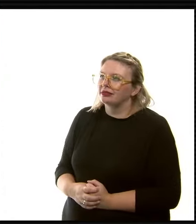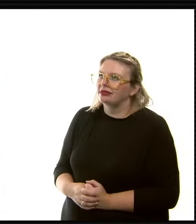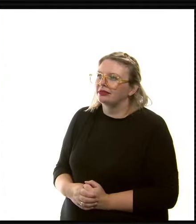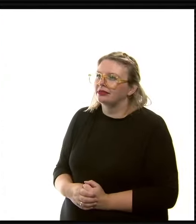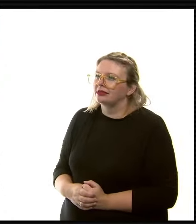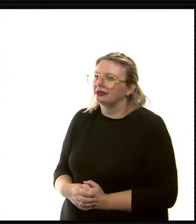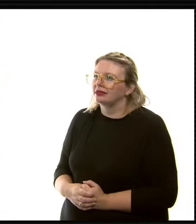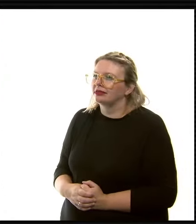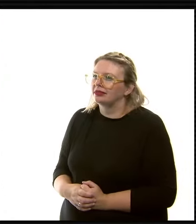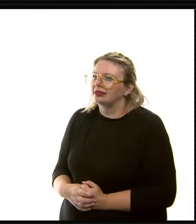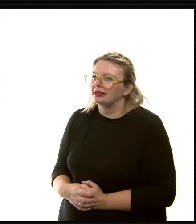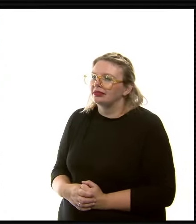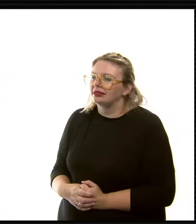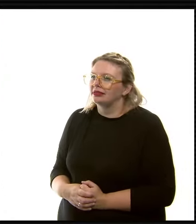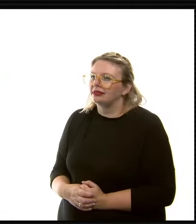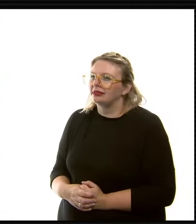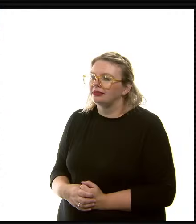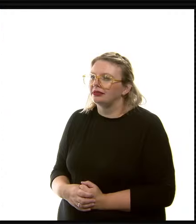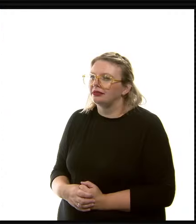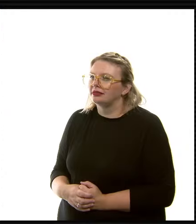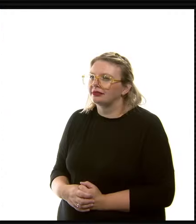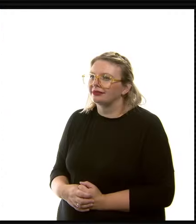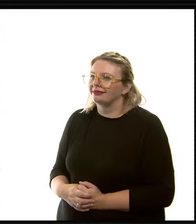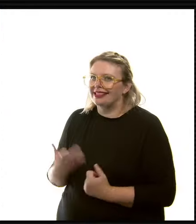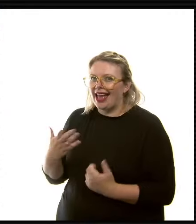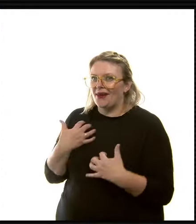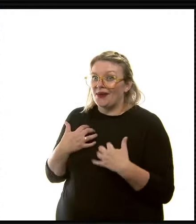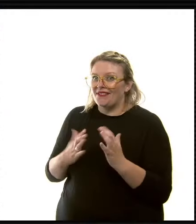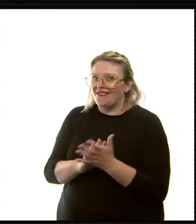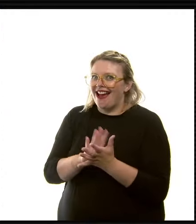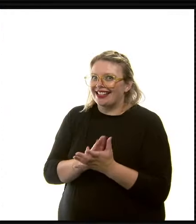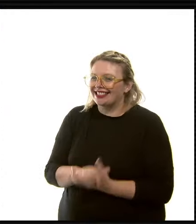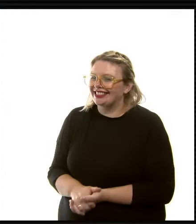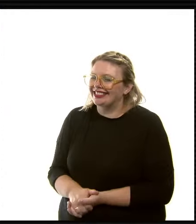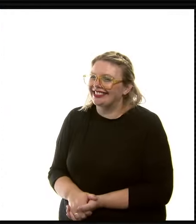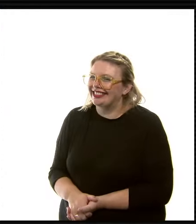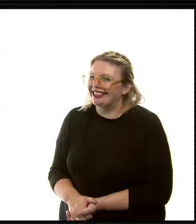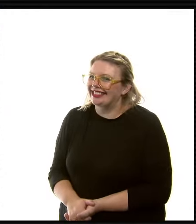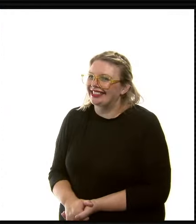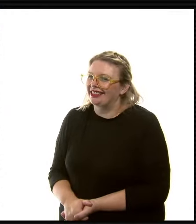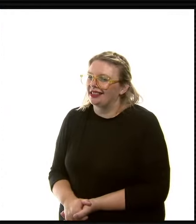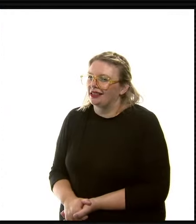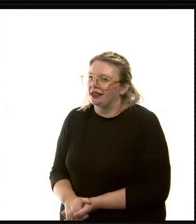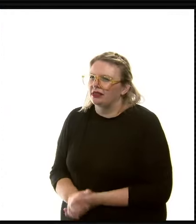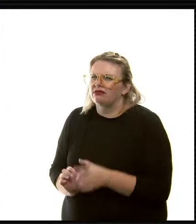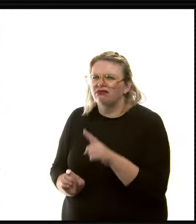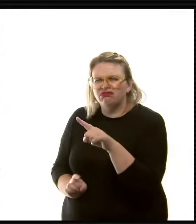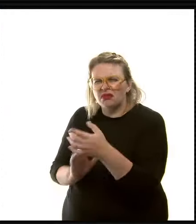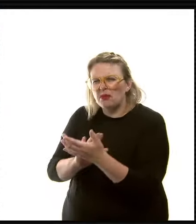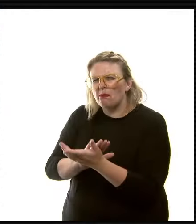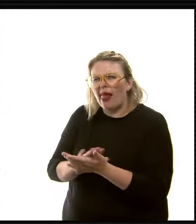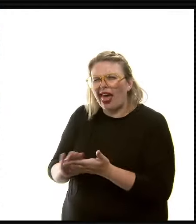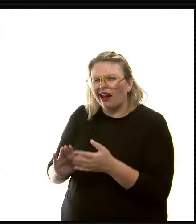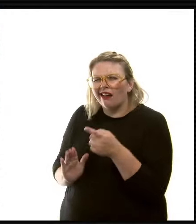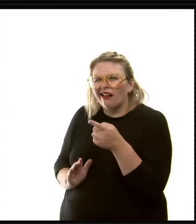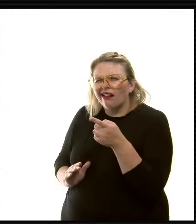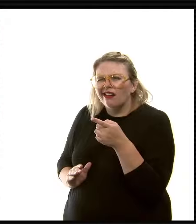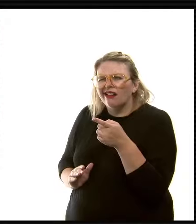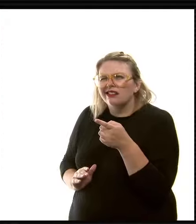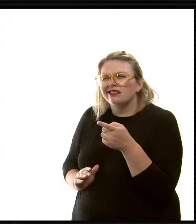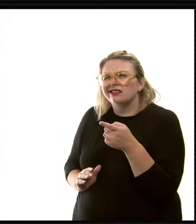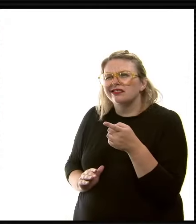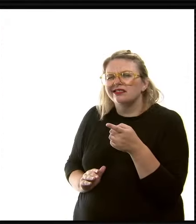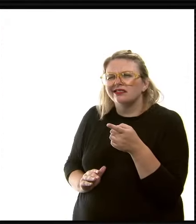studs. Oh, I like that. And now let's get to the fun part. This is me trying to make like a blank slate. That looks very beautiful. I have these like little